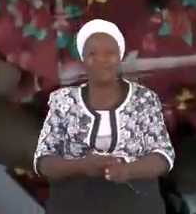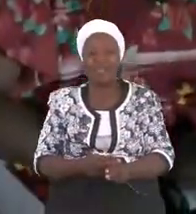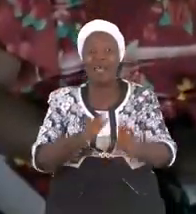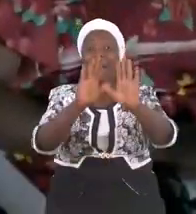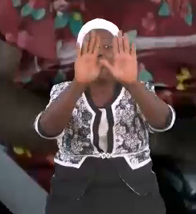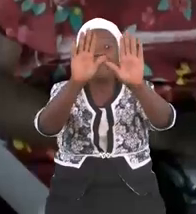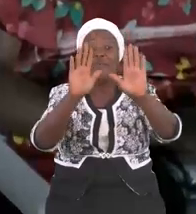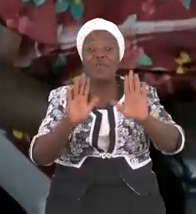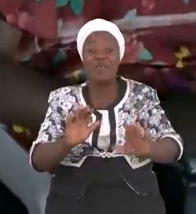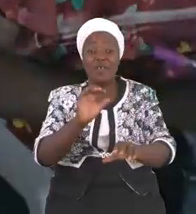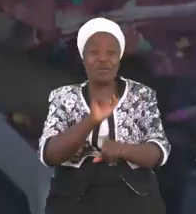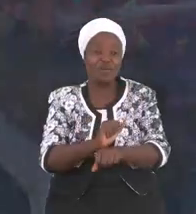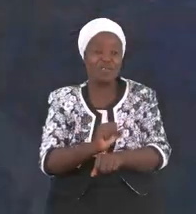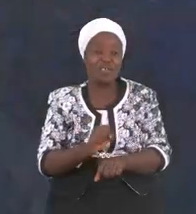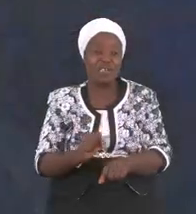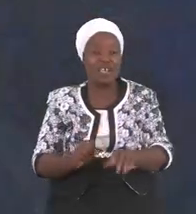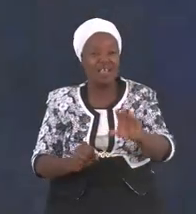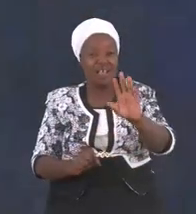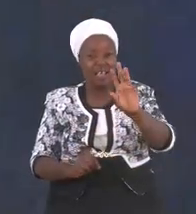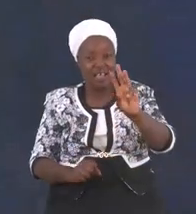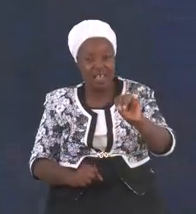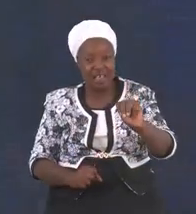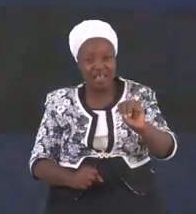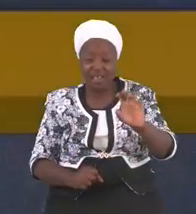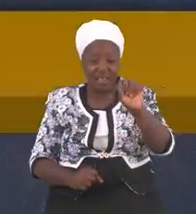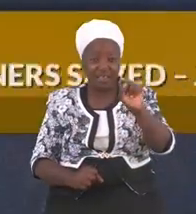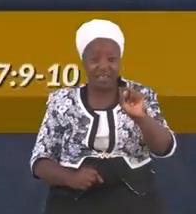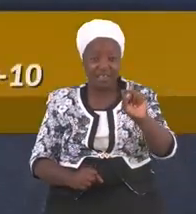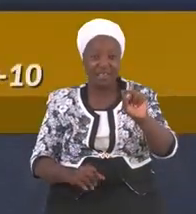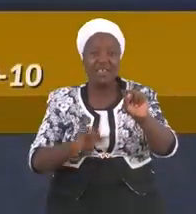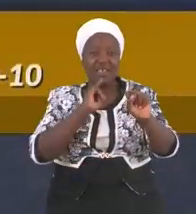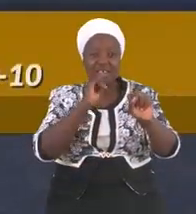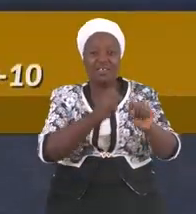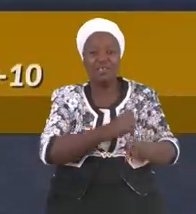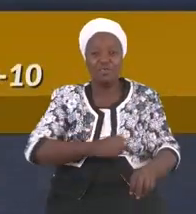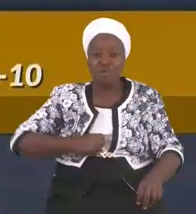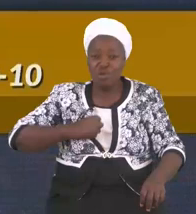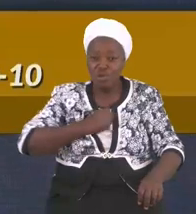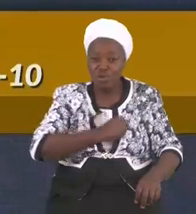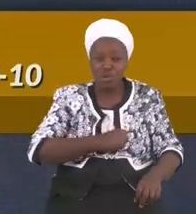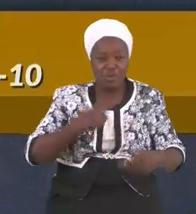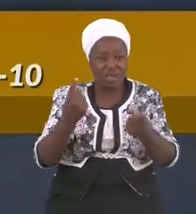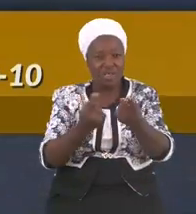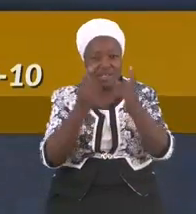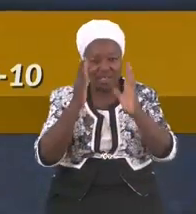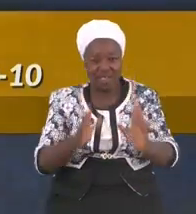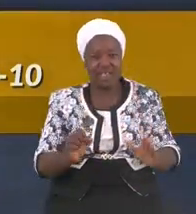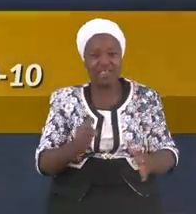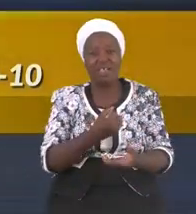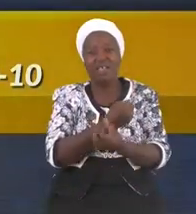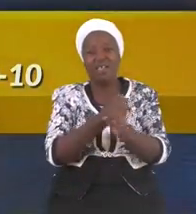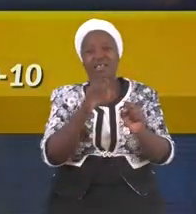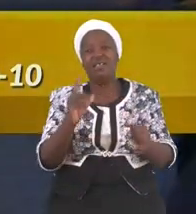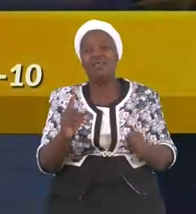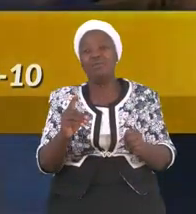Miracles. S means sorry sinners saved. Those who are sorry for their